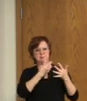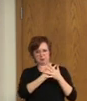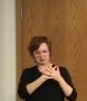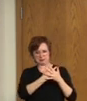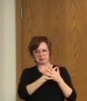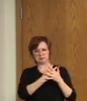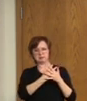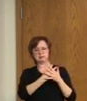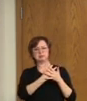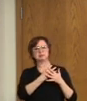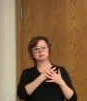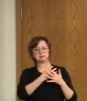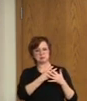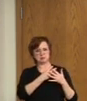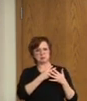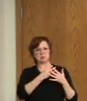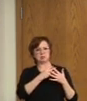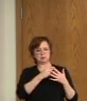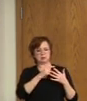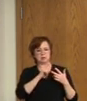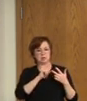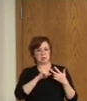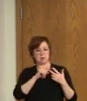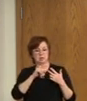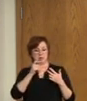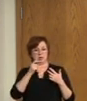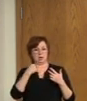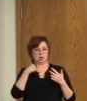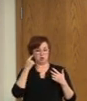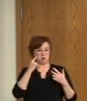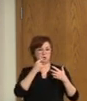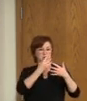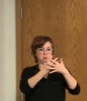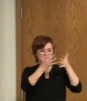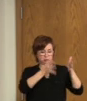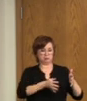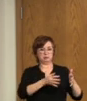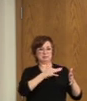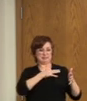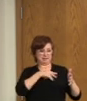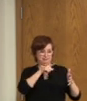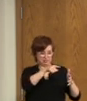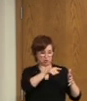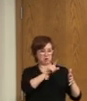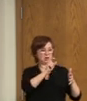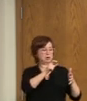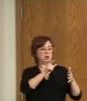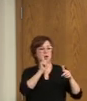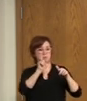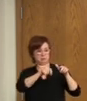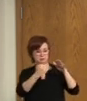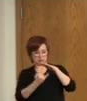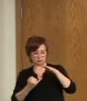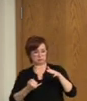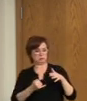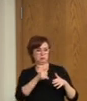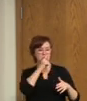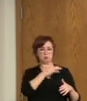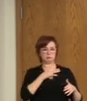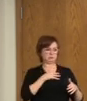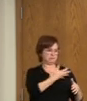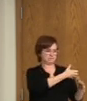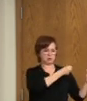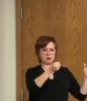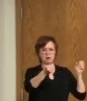staff there. Are there any plans underway, or at least any discussions, to bring in other services from the provincial level